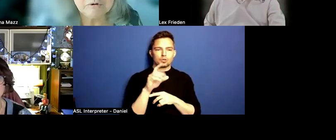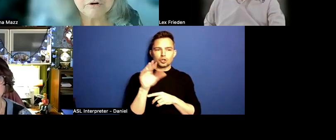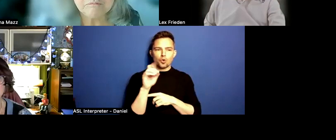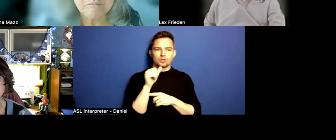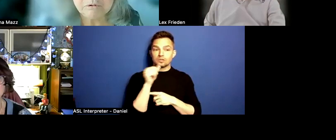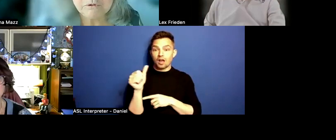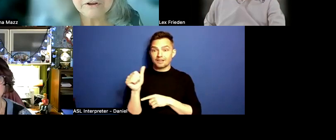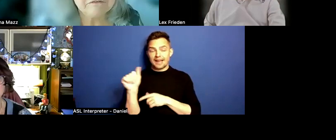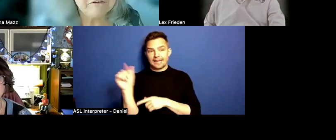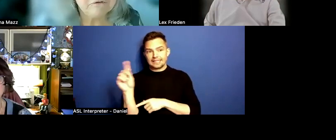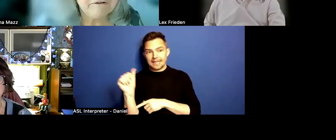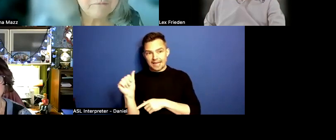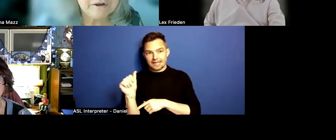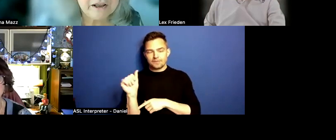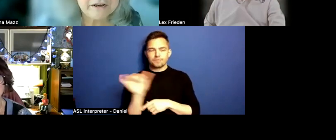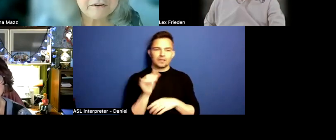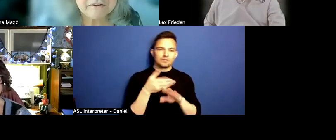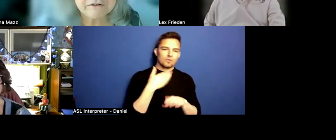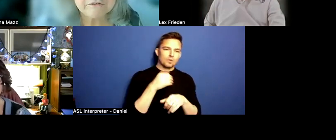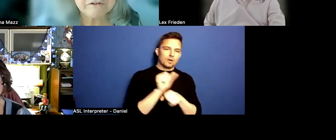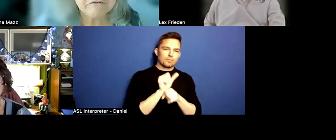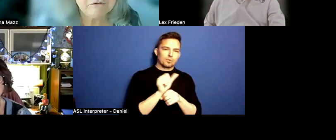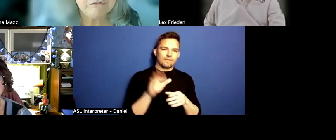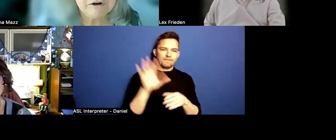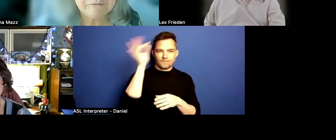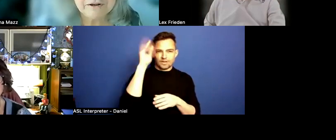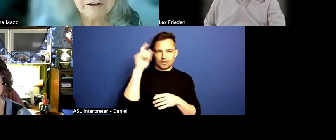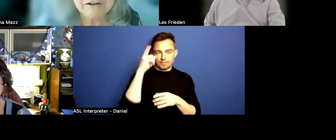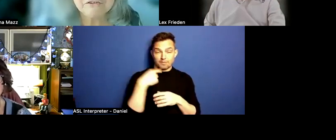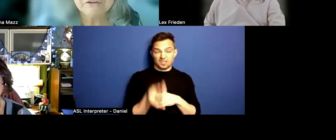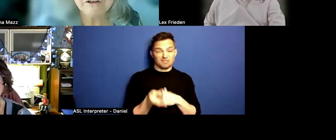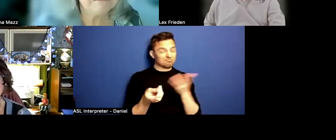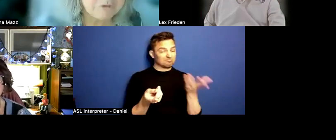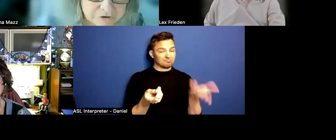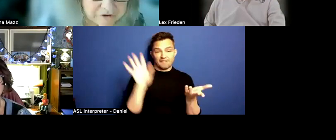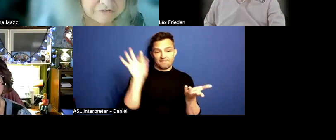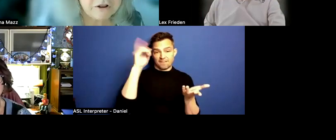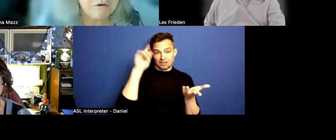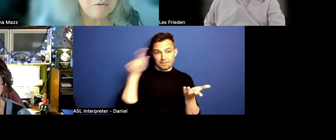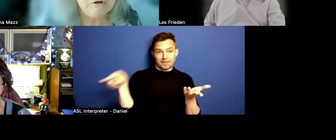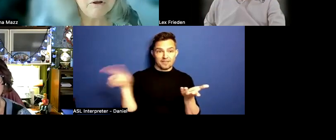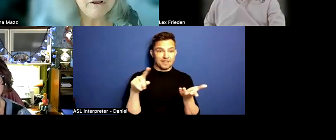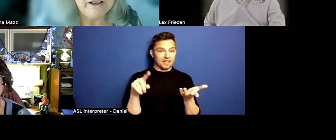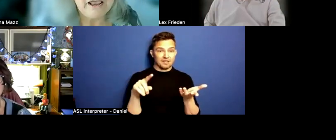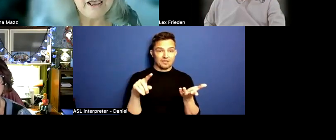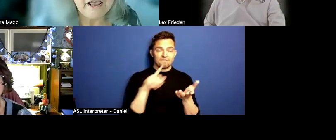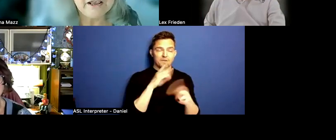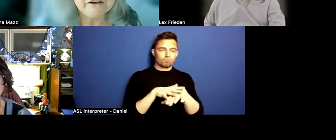as a former employee of the federal government, I can tell you that the federal government is exceptionally